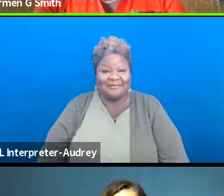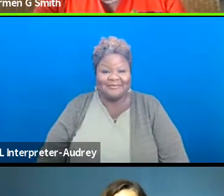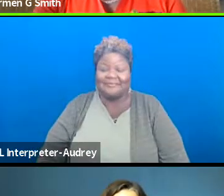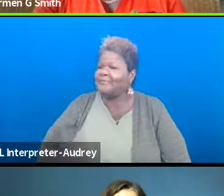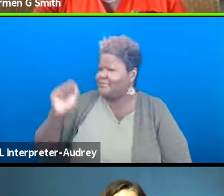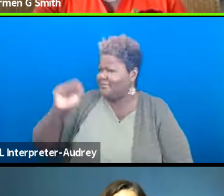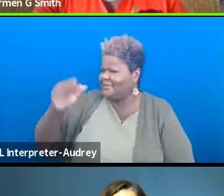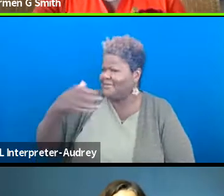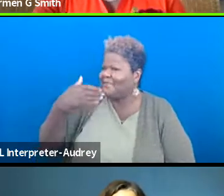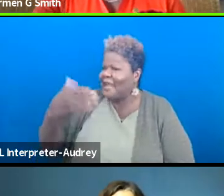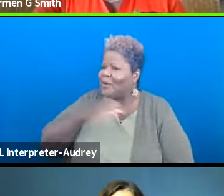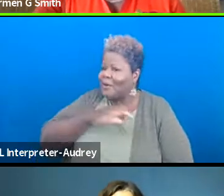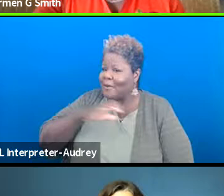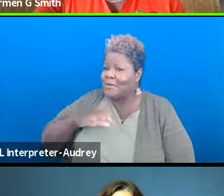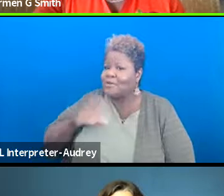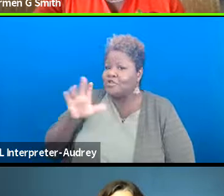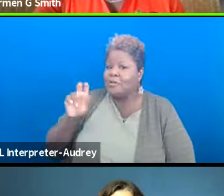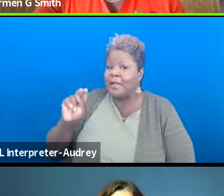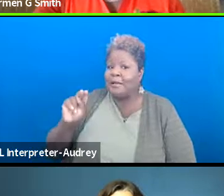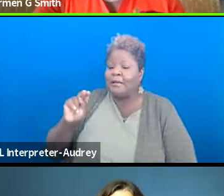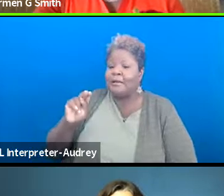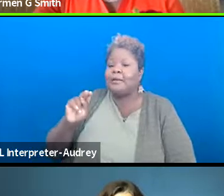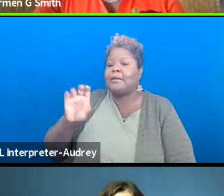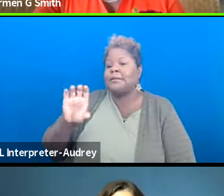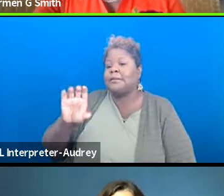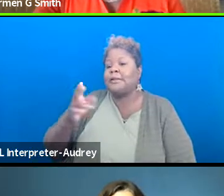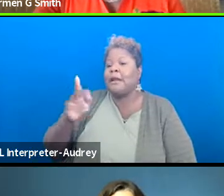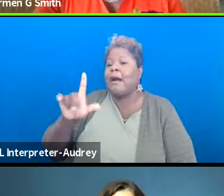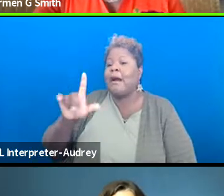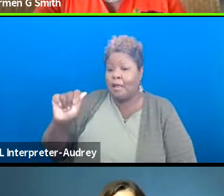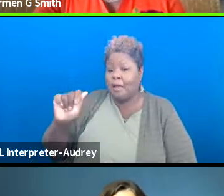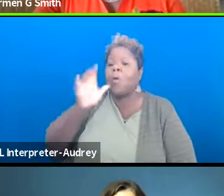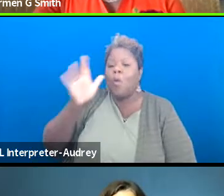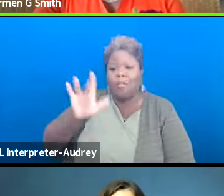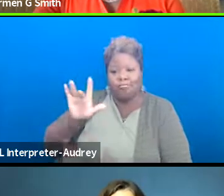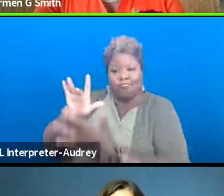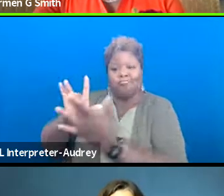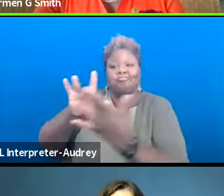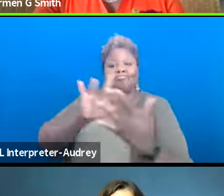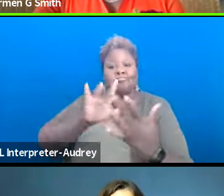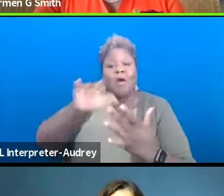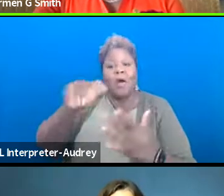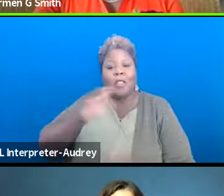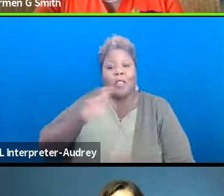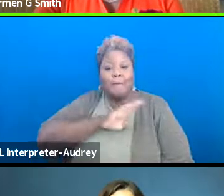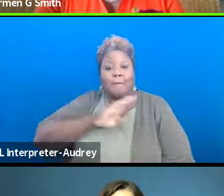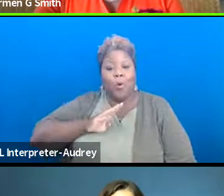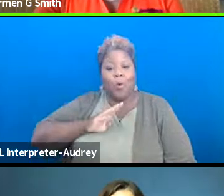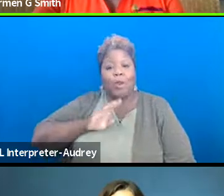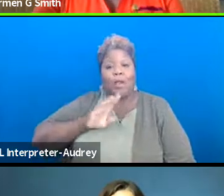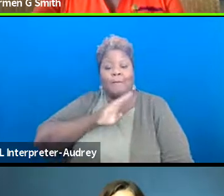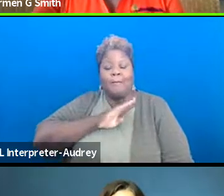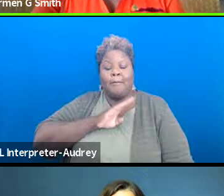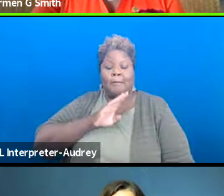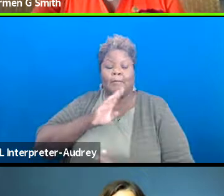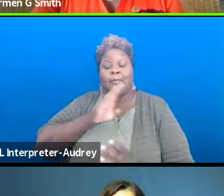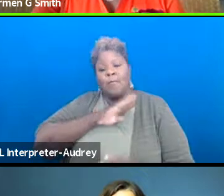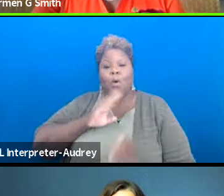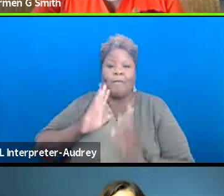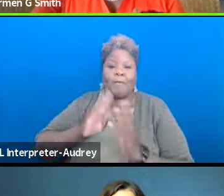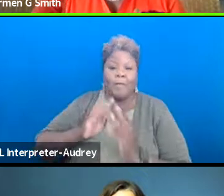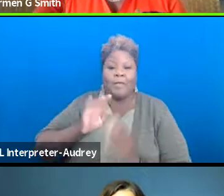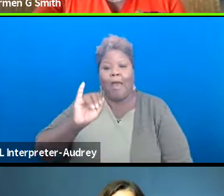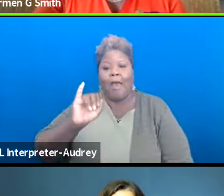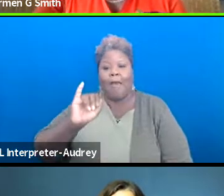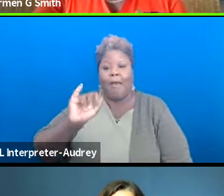Yes, thank you, Commissioner Benton. Kyla will reach out to the other members of the ILC and see if we can try and